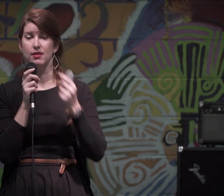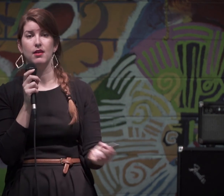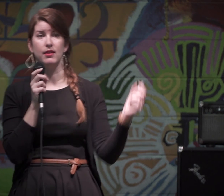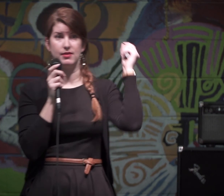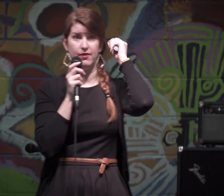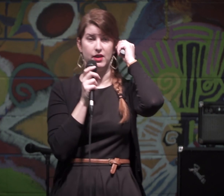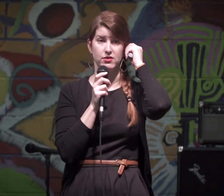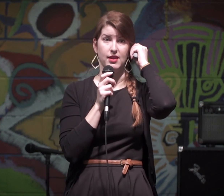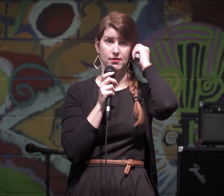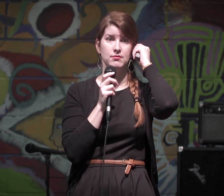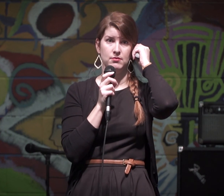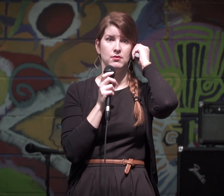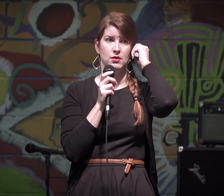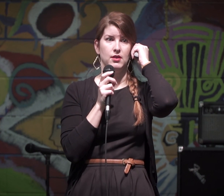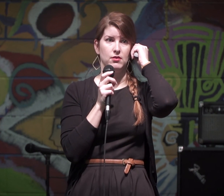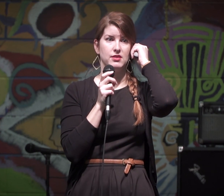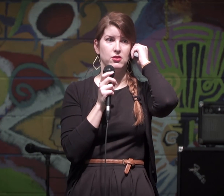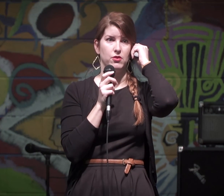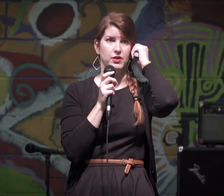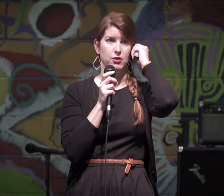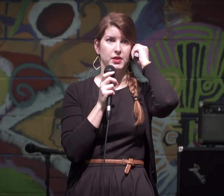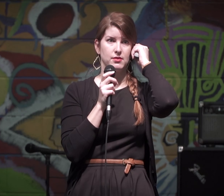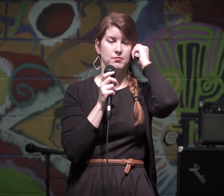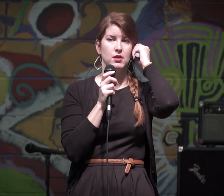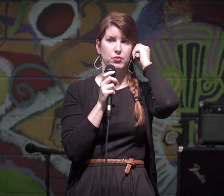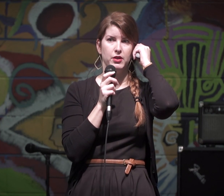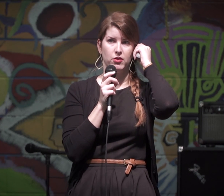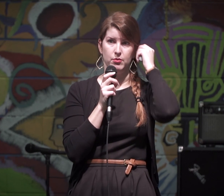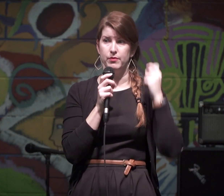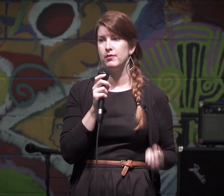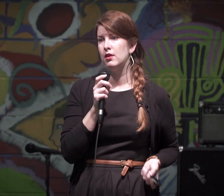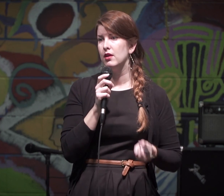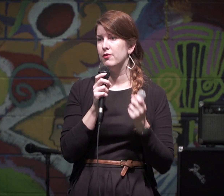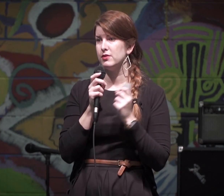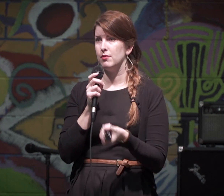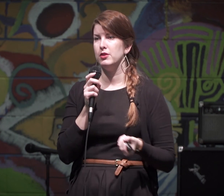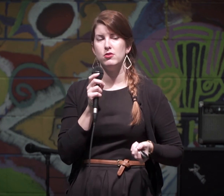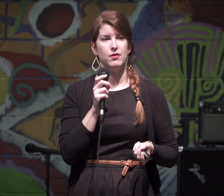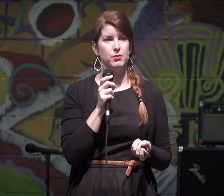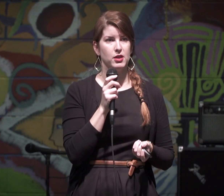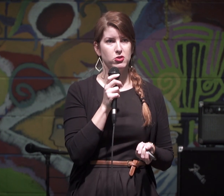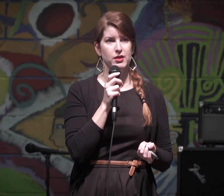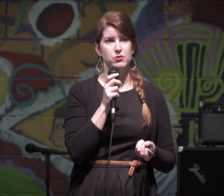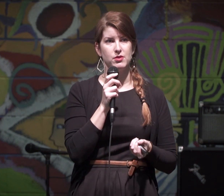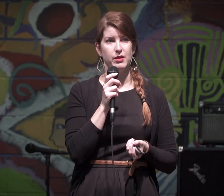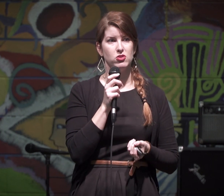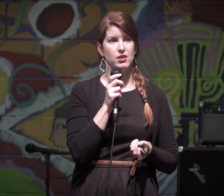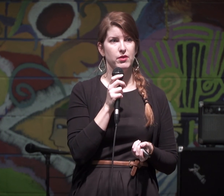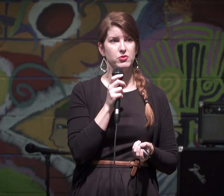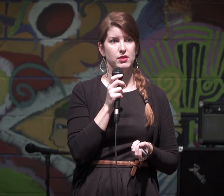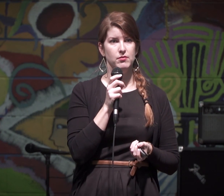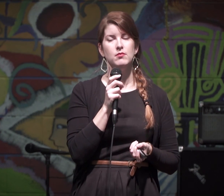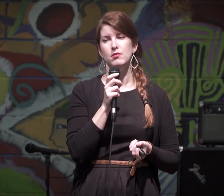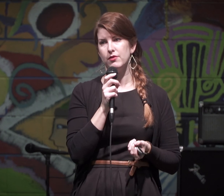clients and the audience have an ear set, and they're listening to it over the earpiece. Pretty incredible. If for some reason you come from a country whose language